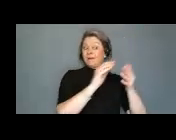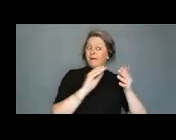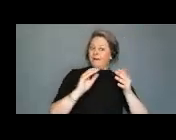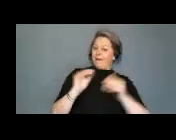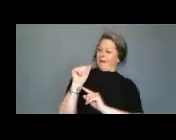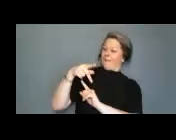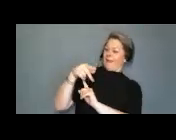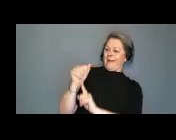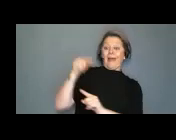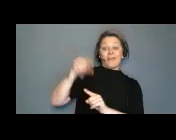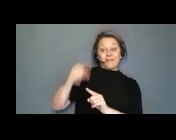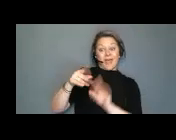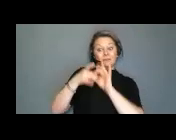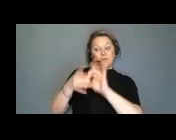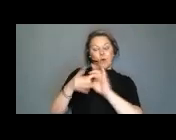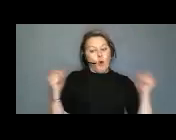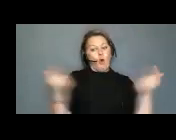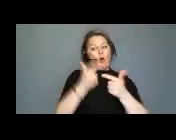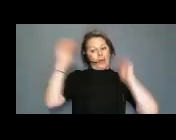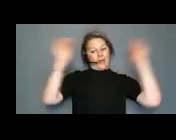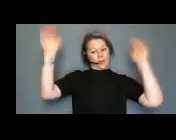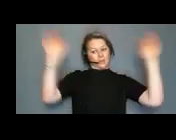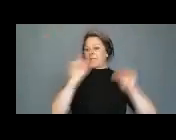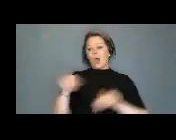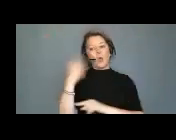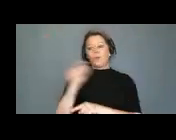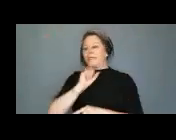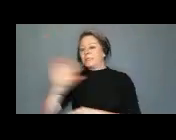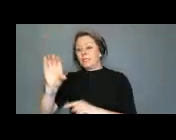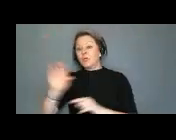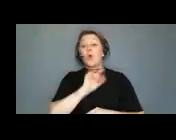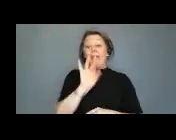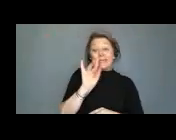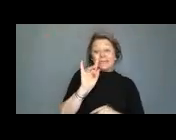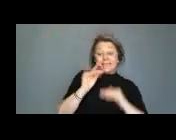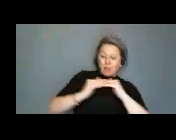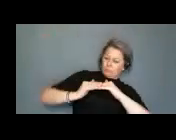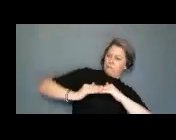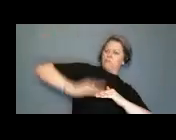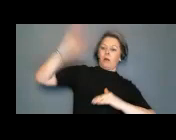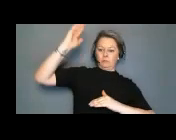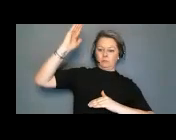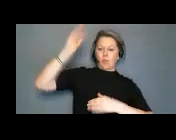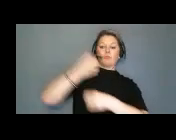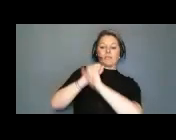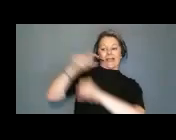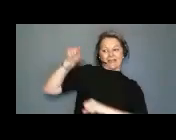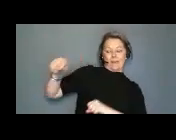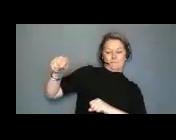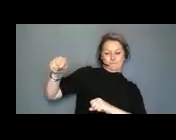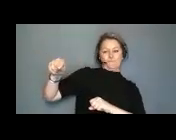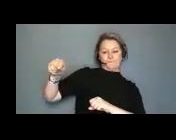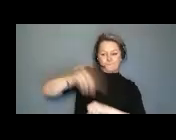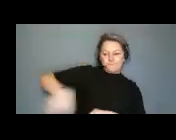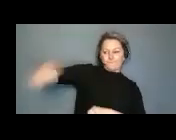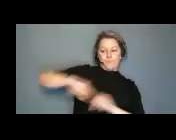does apply to all adults in the province who are 18 years of age or older. The exception to